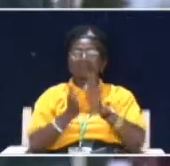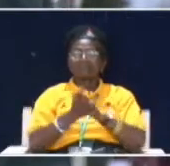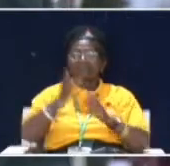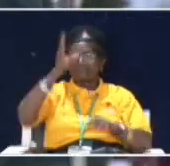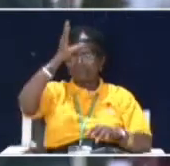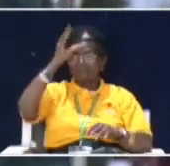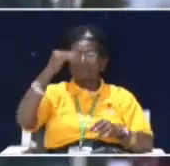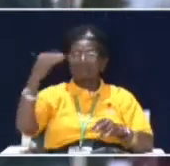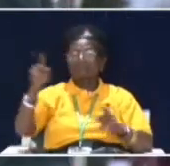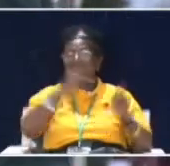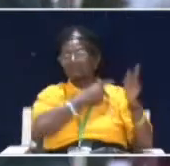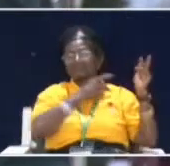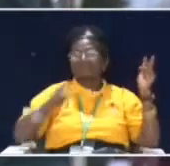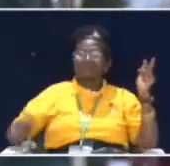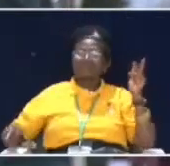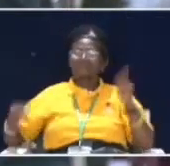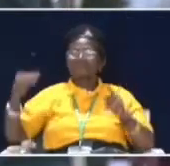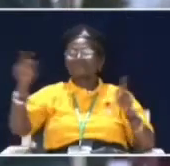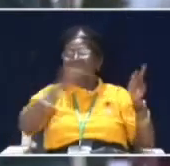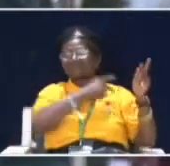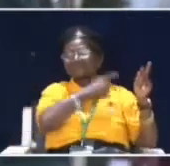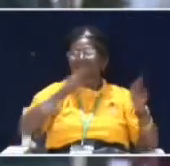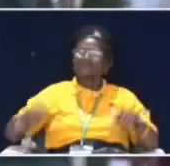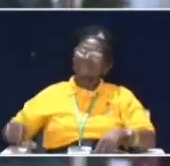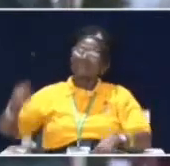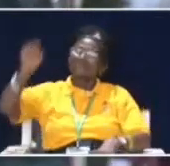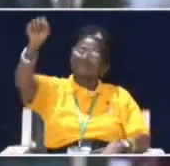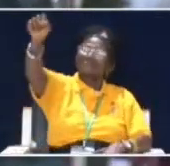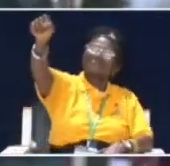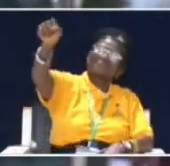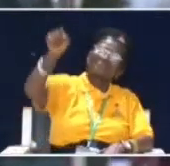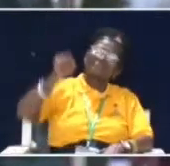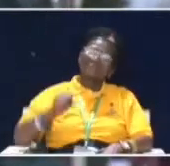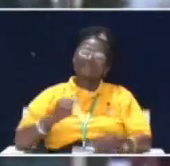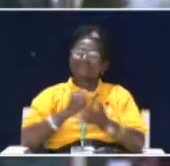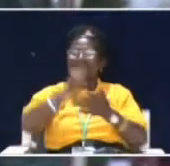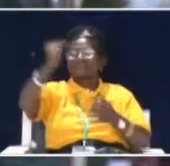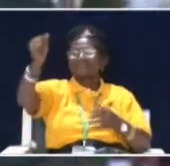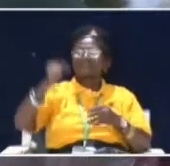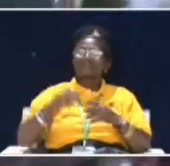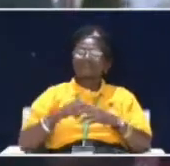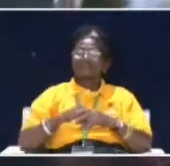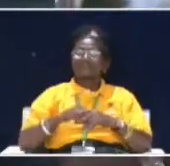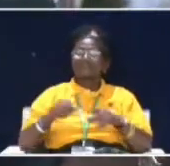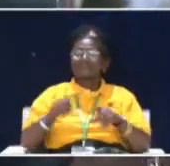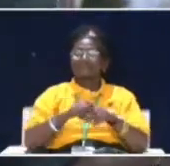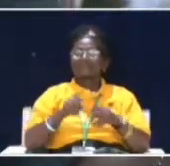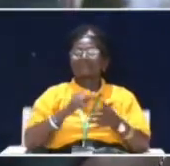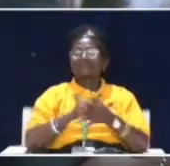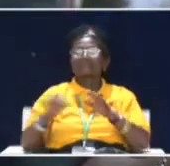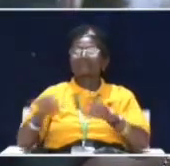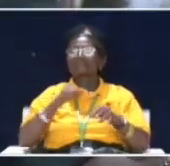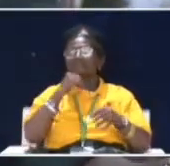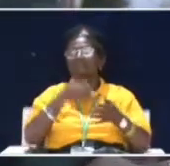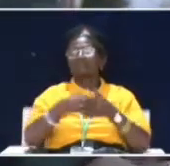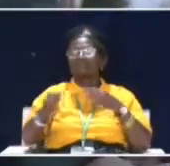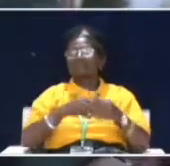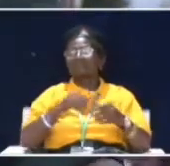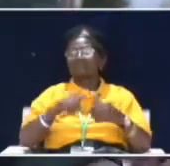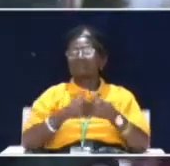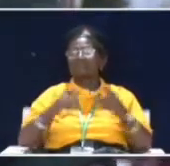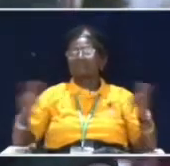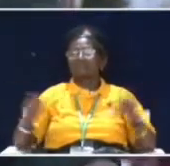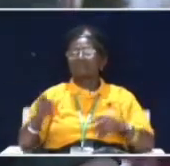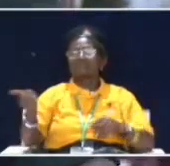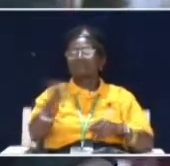of the king of kings. Owa di baba fun oba awon oba. So it doesn't matter how great you think you are. Ko